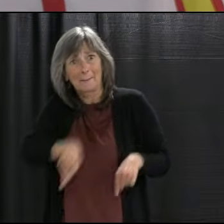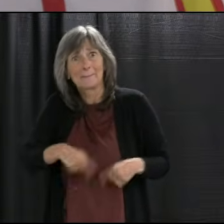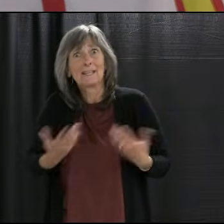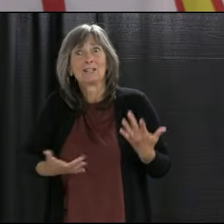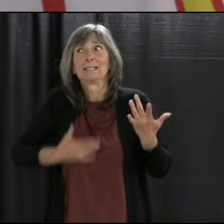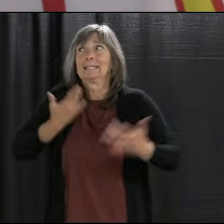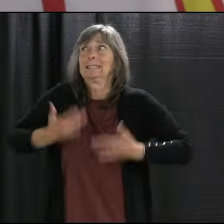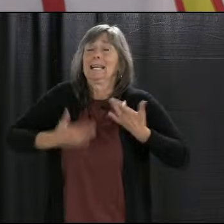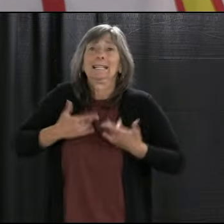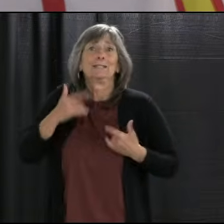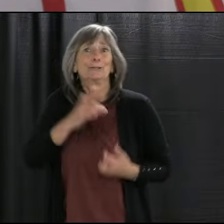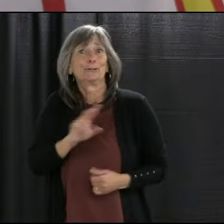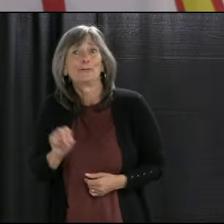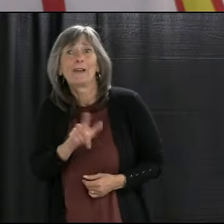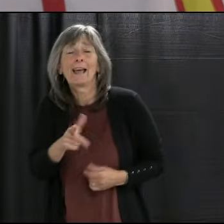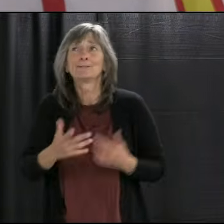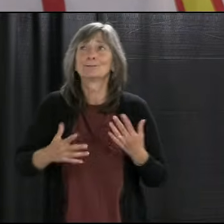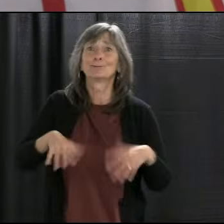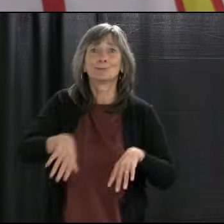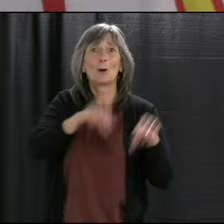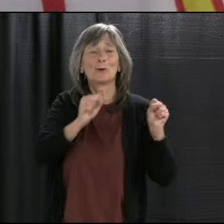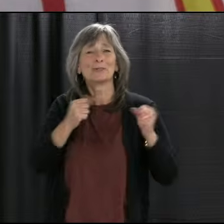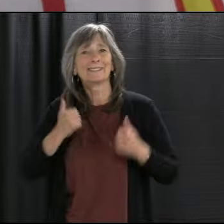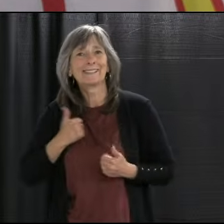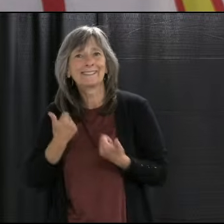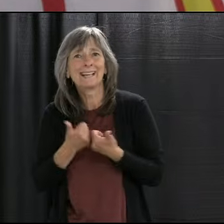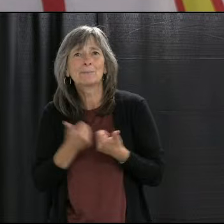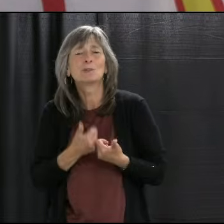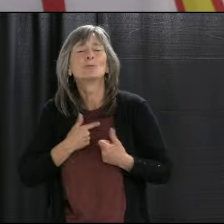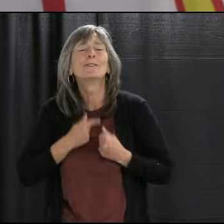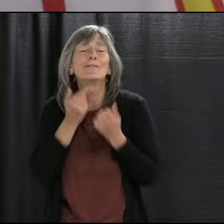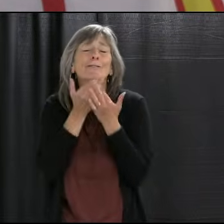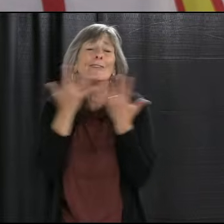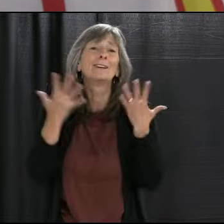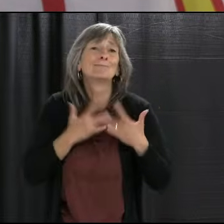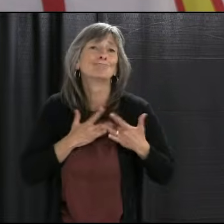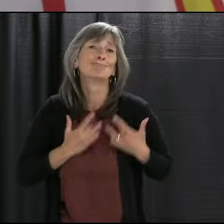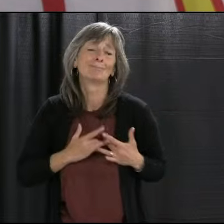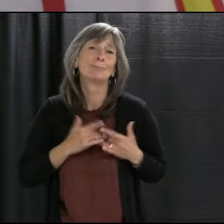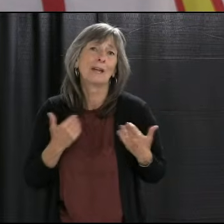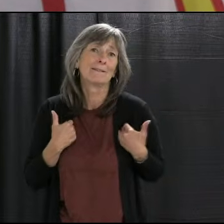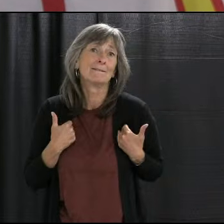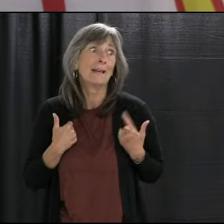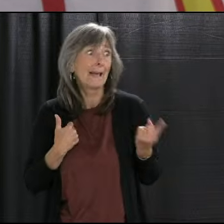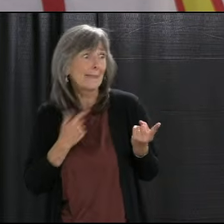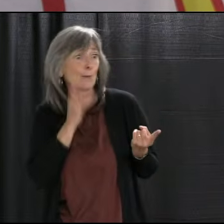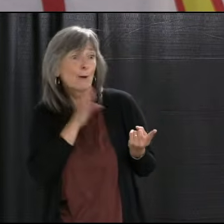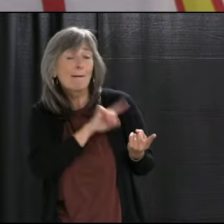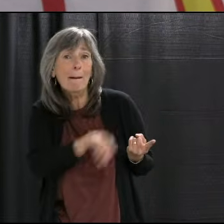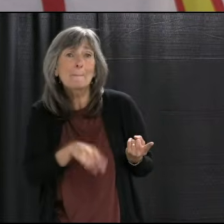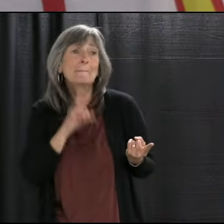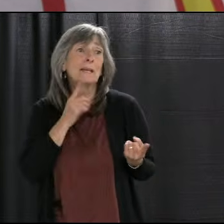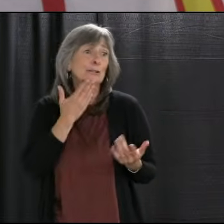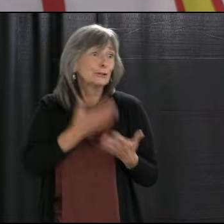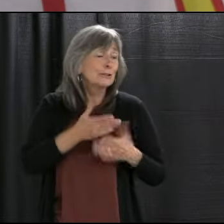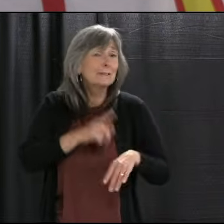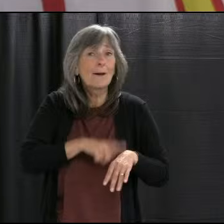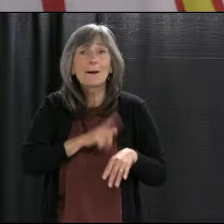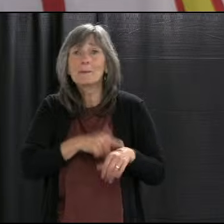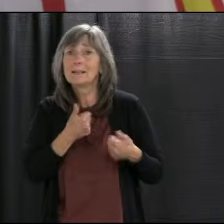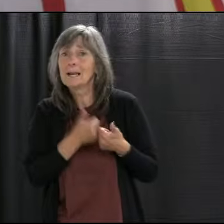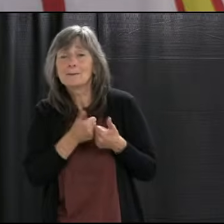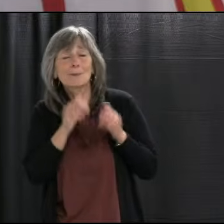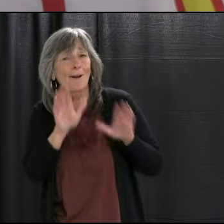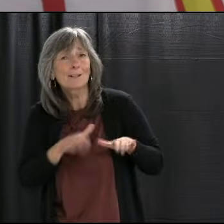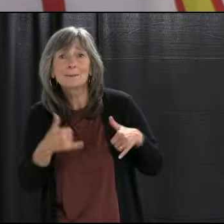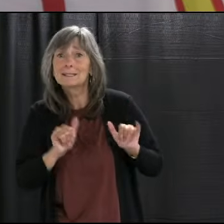more excited that this is the province that's hosting the Canada Games. And we will show them a good time, and they will enjoy it here, and the games will be great.